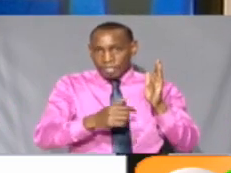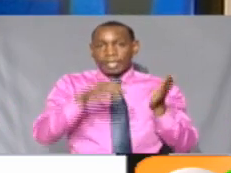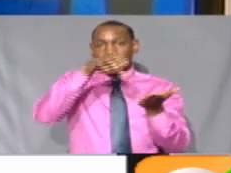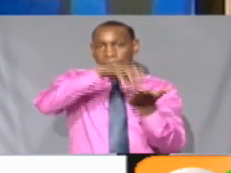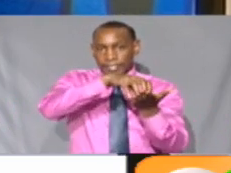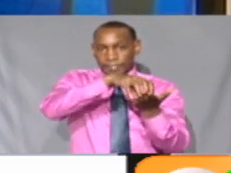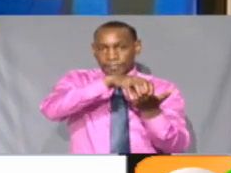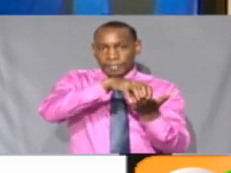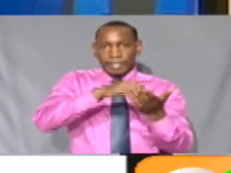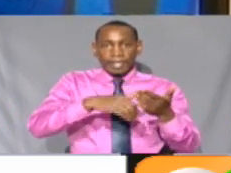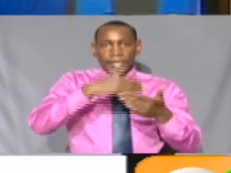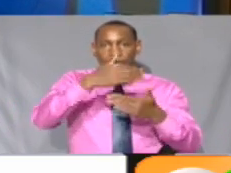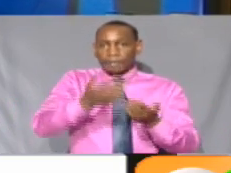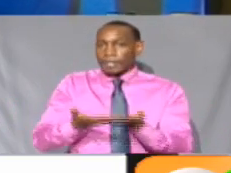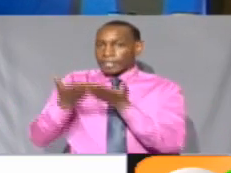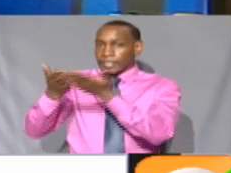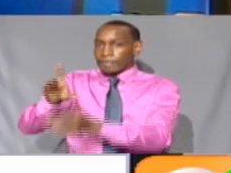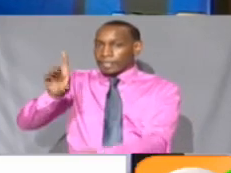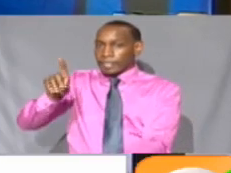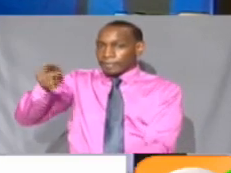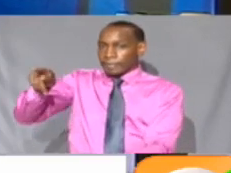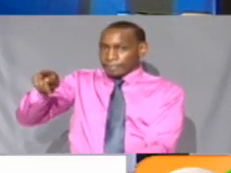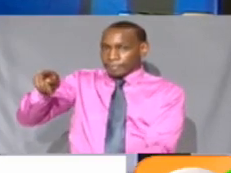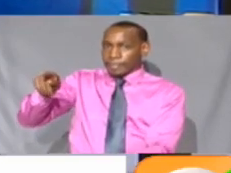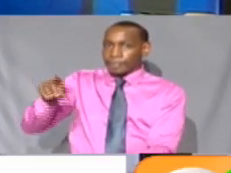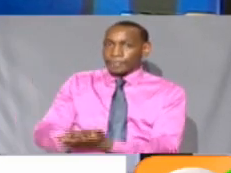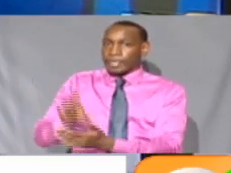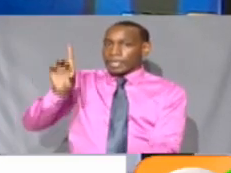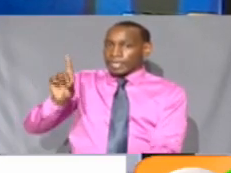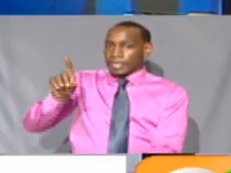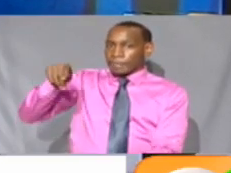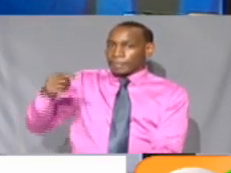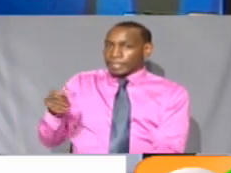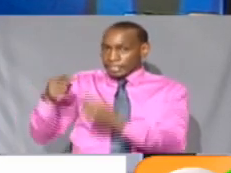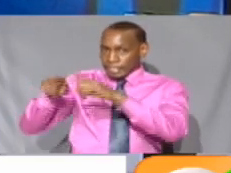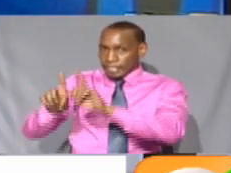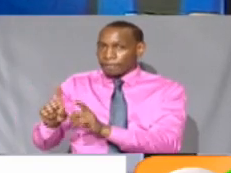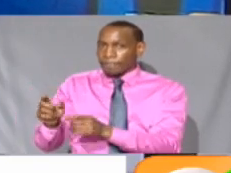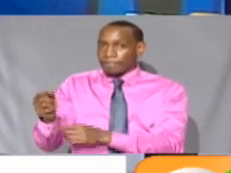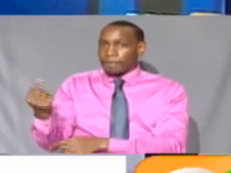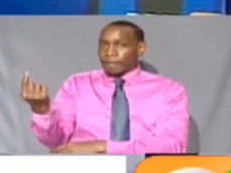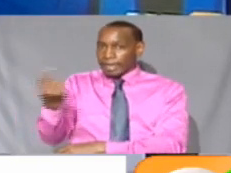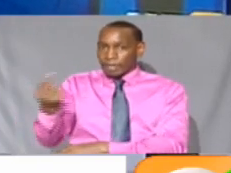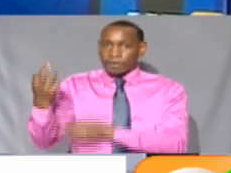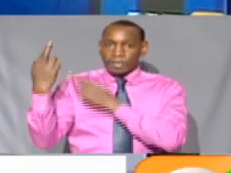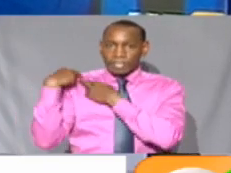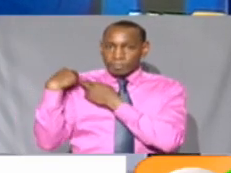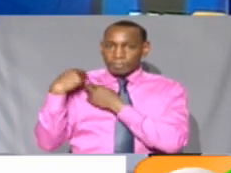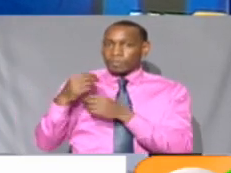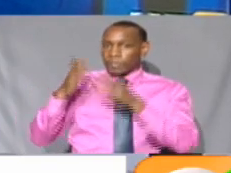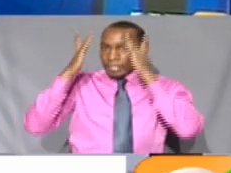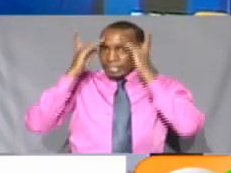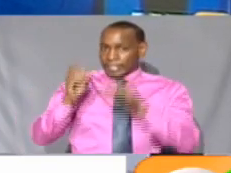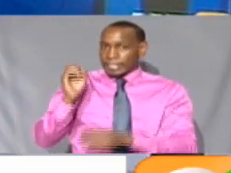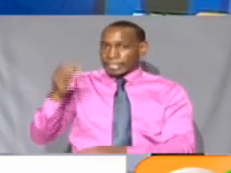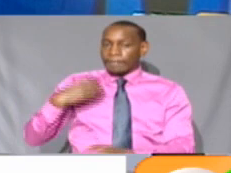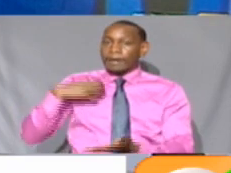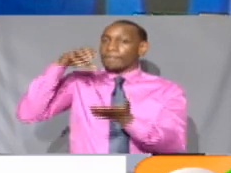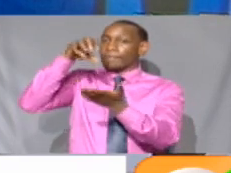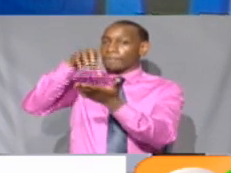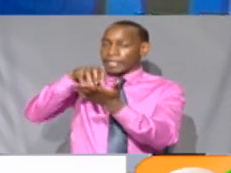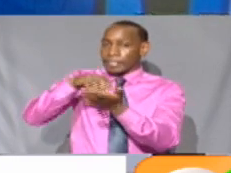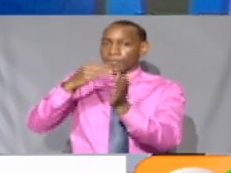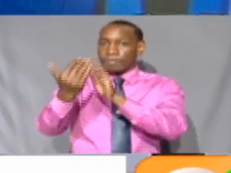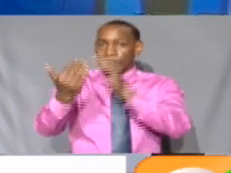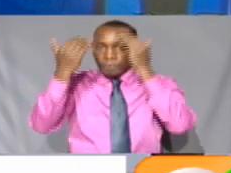charges. Once it goes to the DPP is solely responsible for deciding whether to put charges or place charges